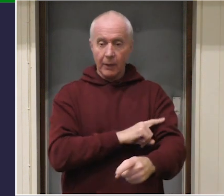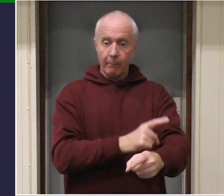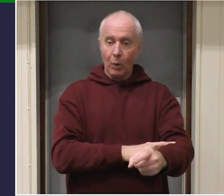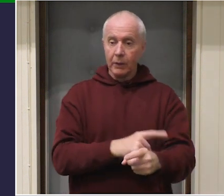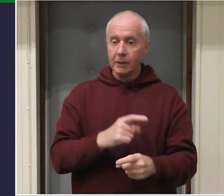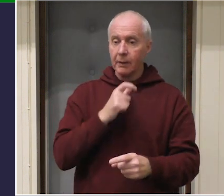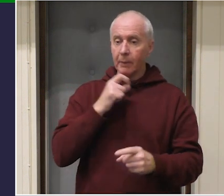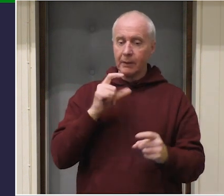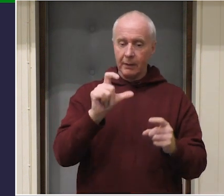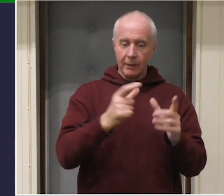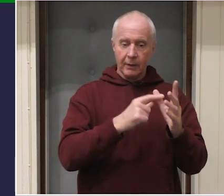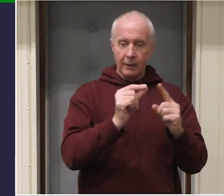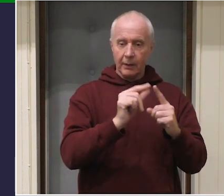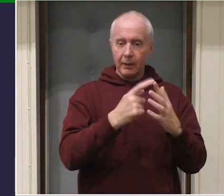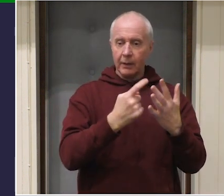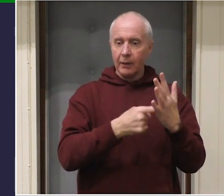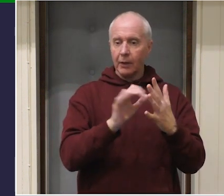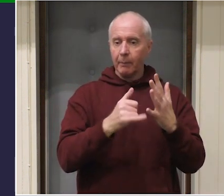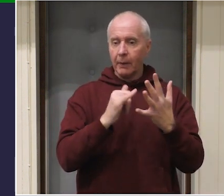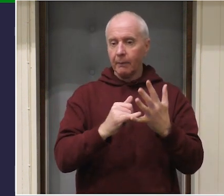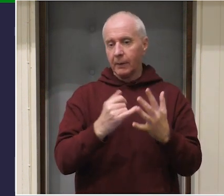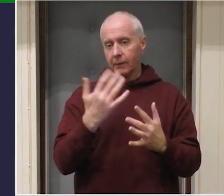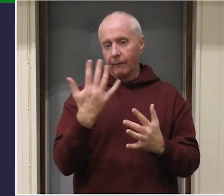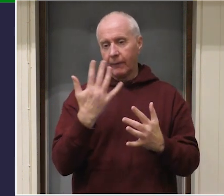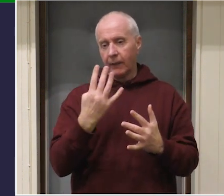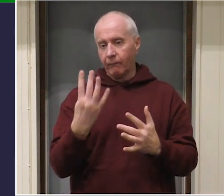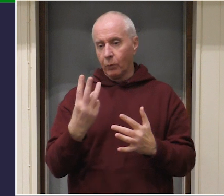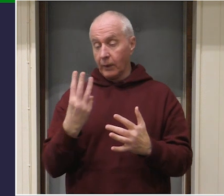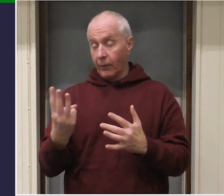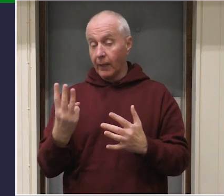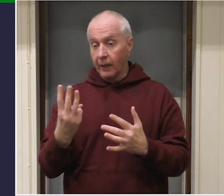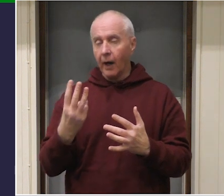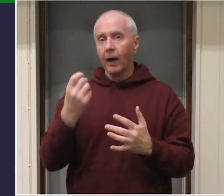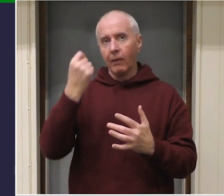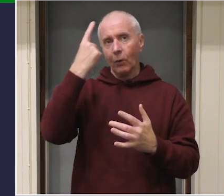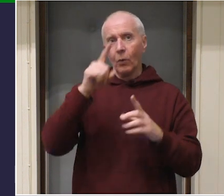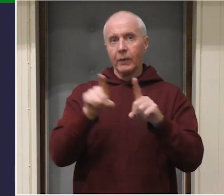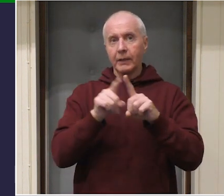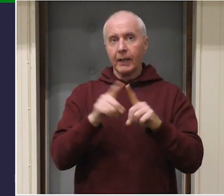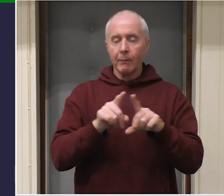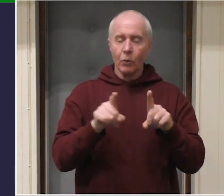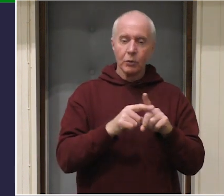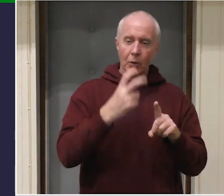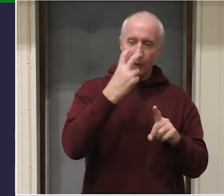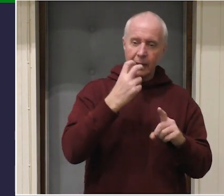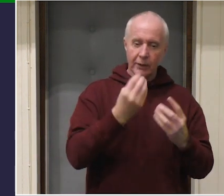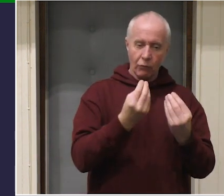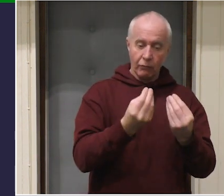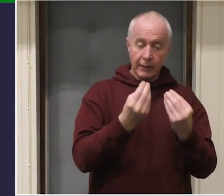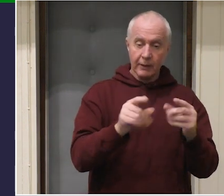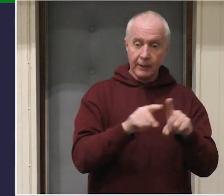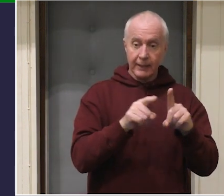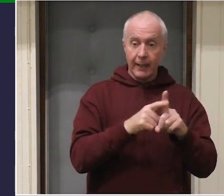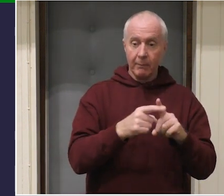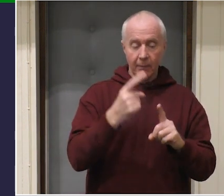called Copernicus figured that out earlier, 1543. And also, there were quite a few people in ancient Greece who had suggested